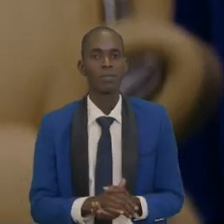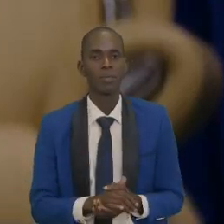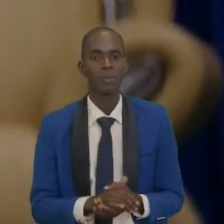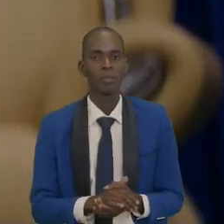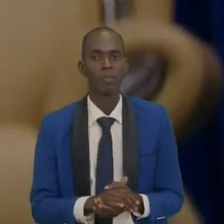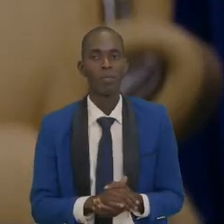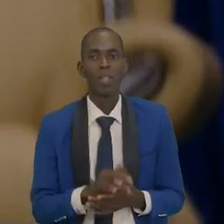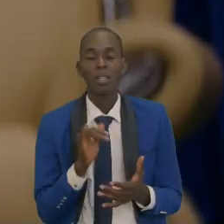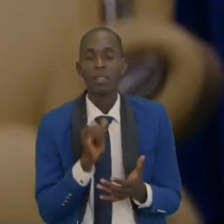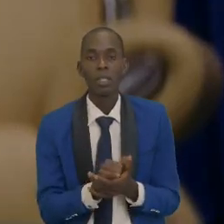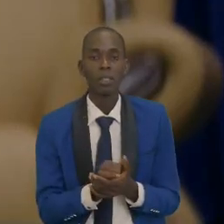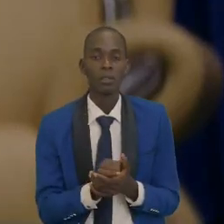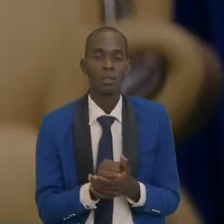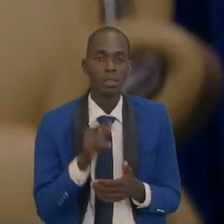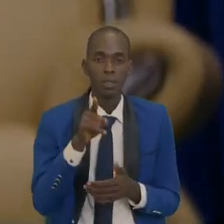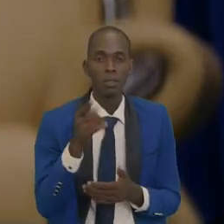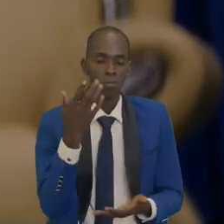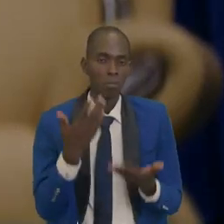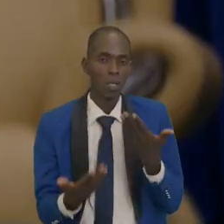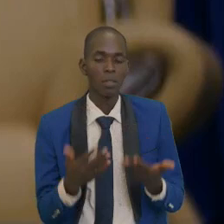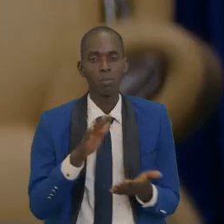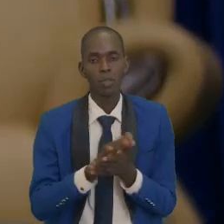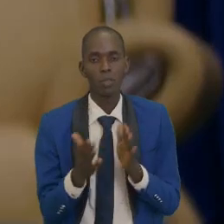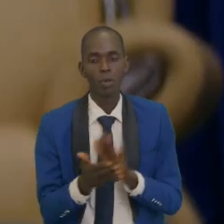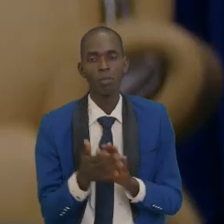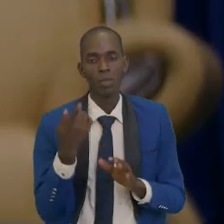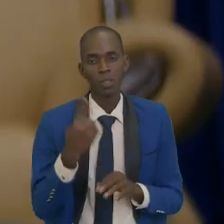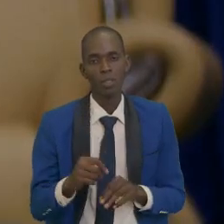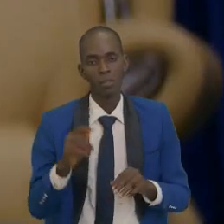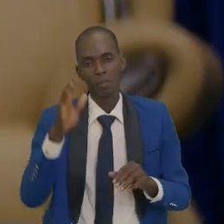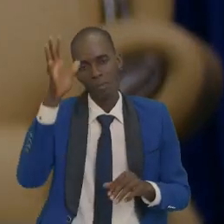that he might become the father of many nations